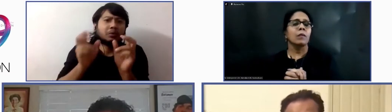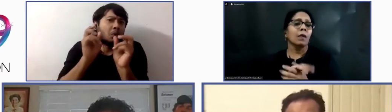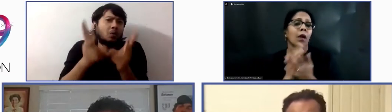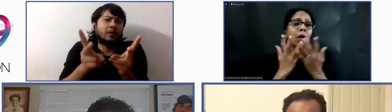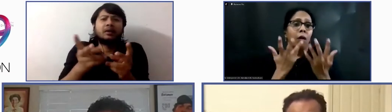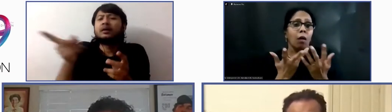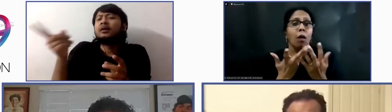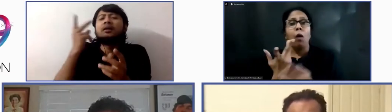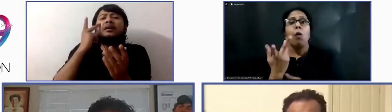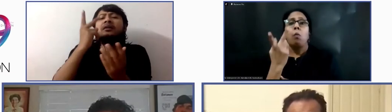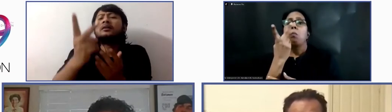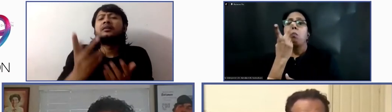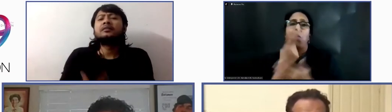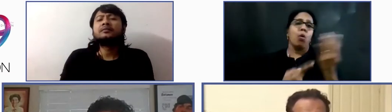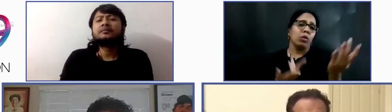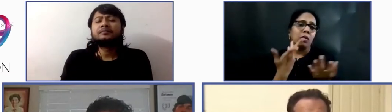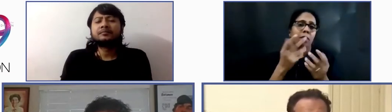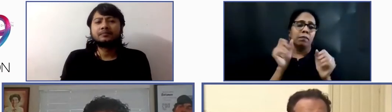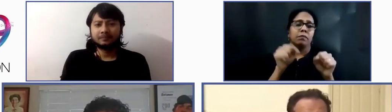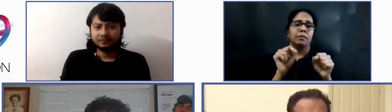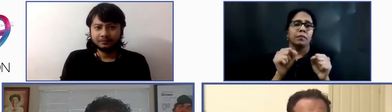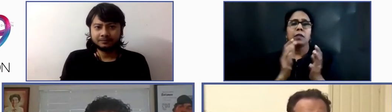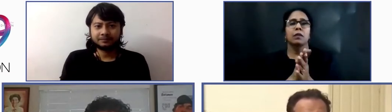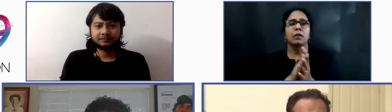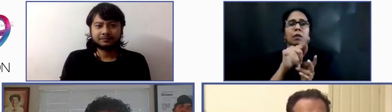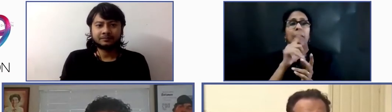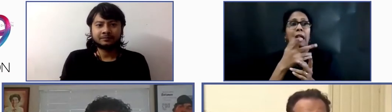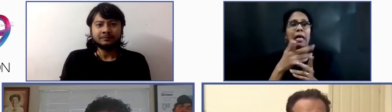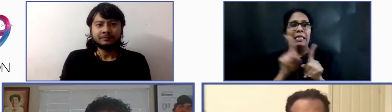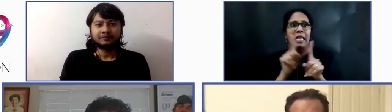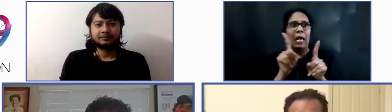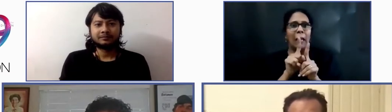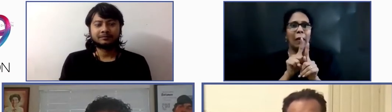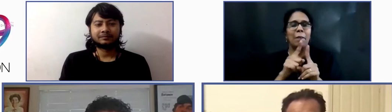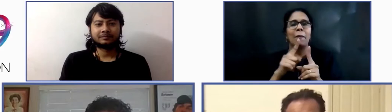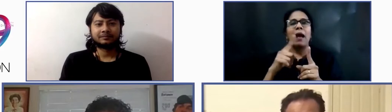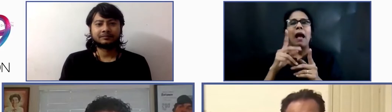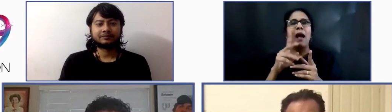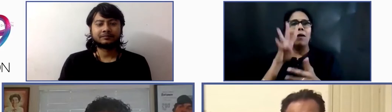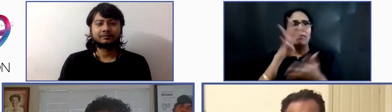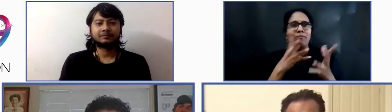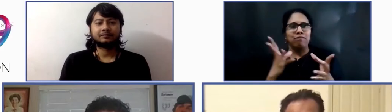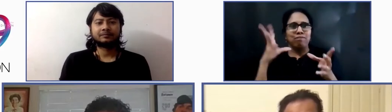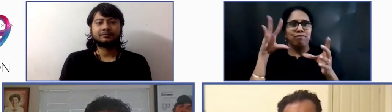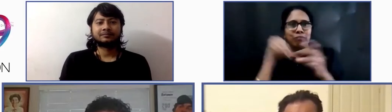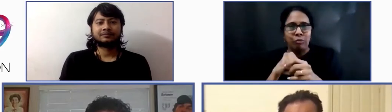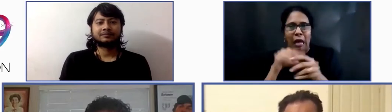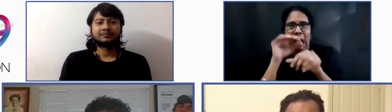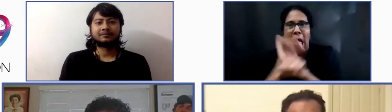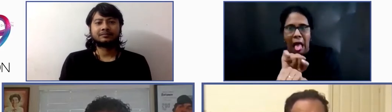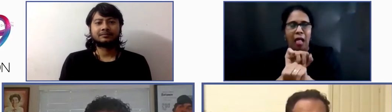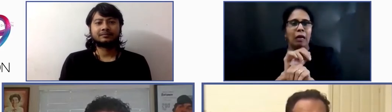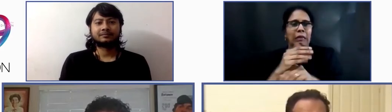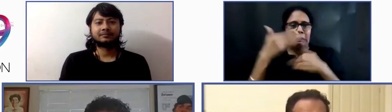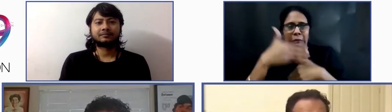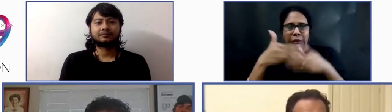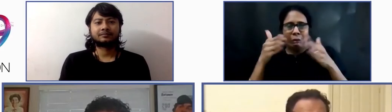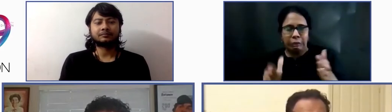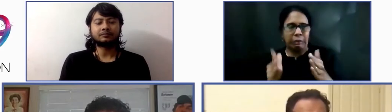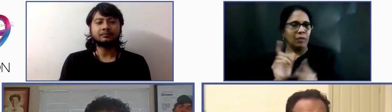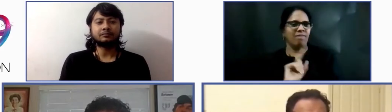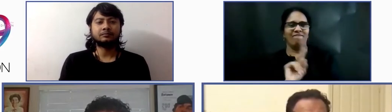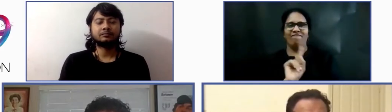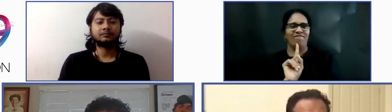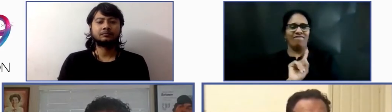both. And let's not fall into this trap of defining and confining. Mm-hmm. It's everything. When